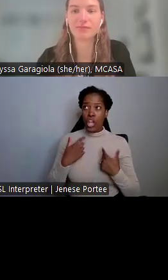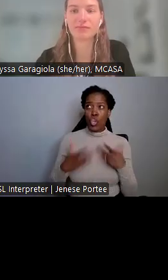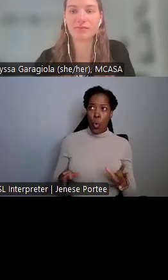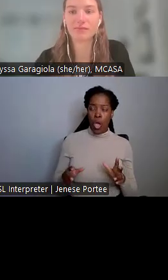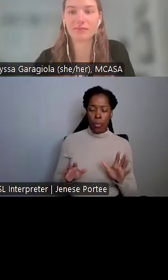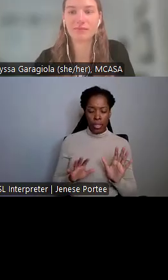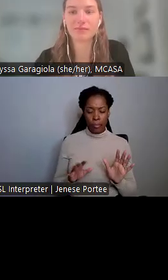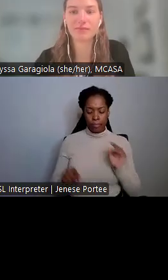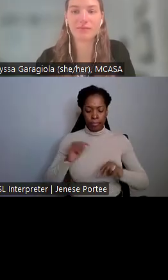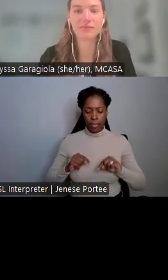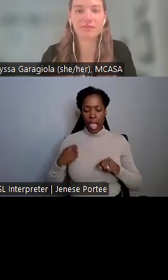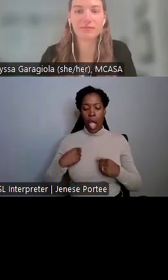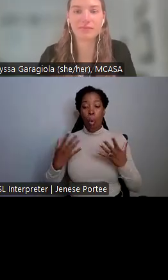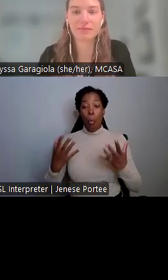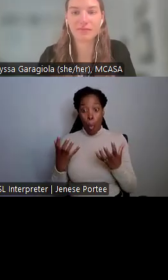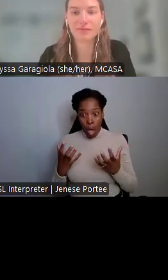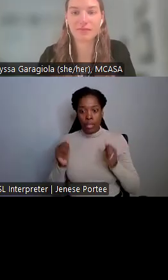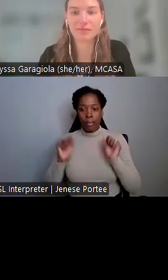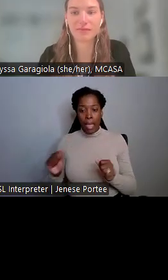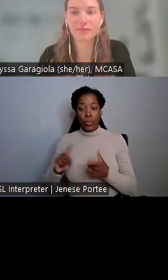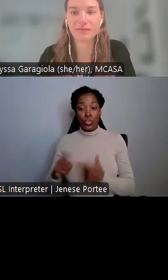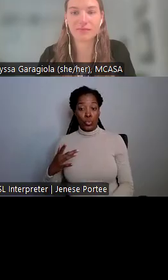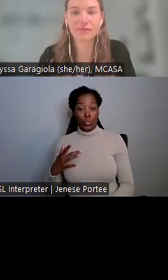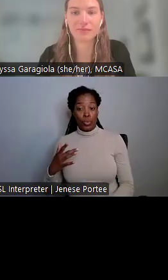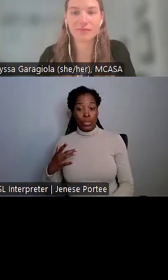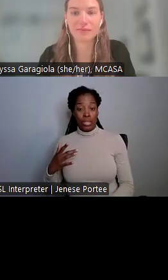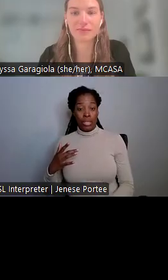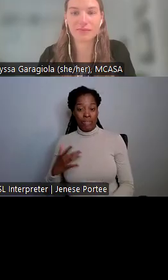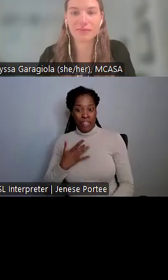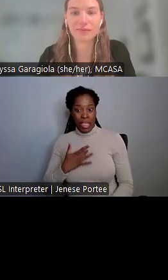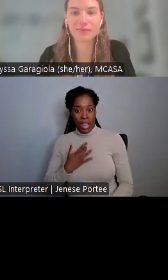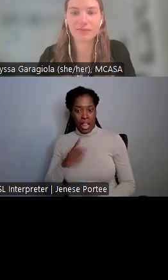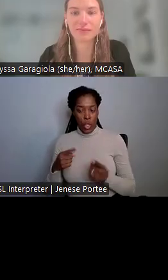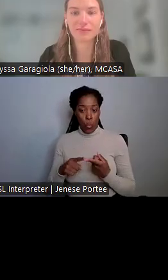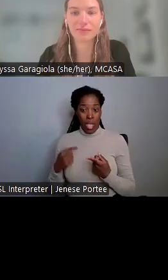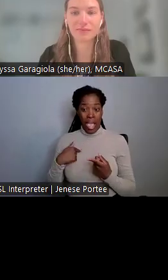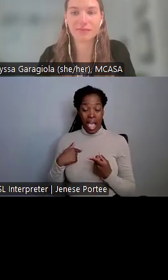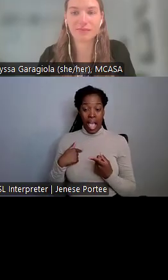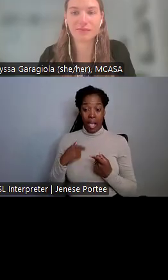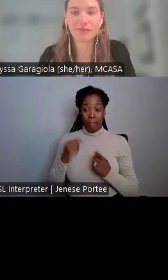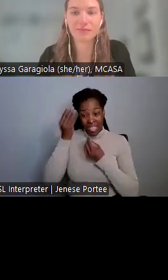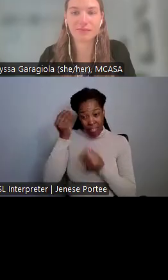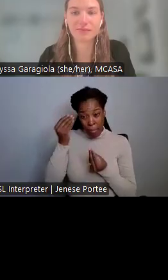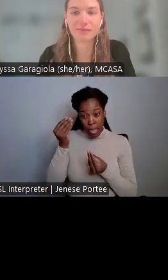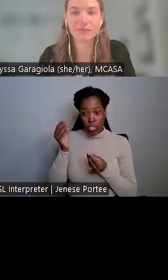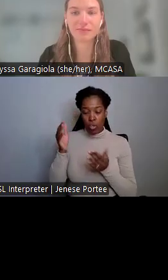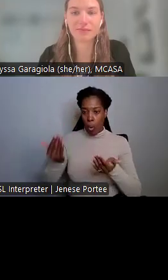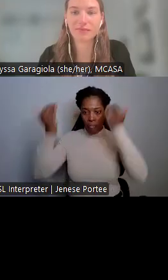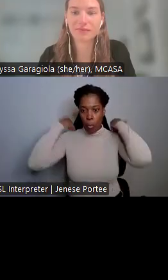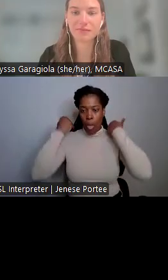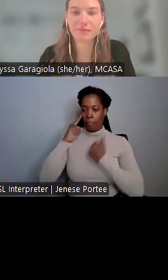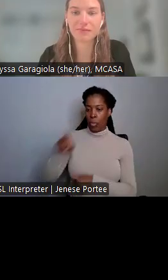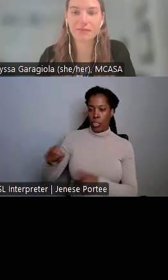sense when I was overwhelming the survivor with too much information. And I would use that